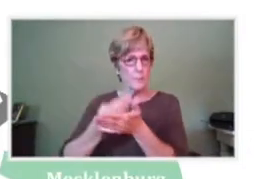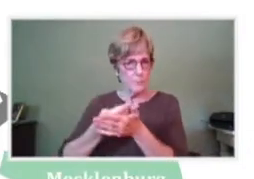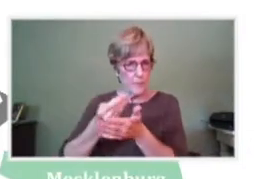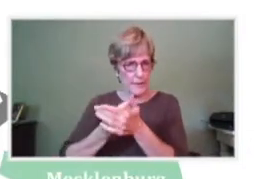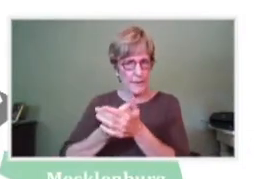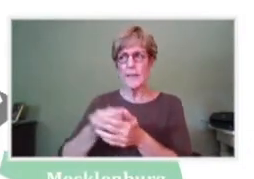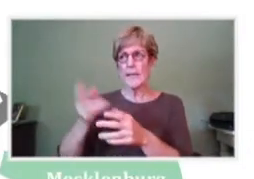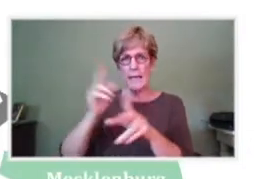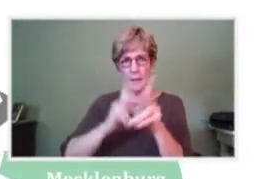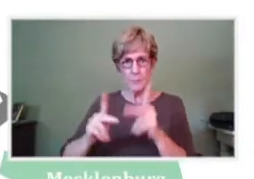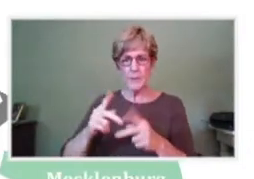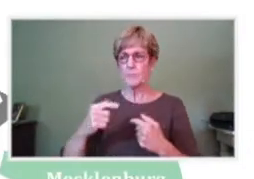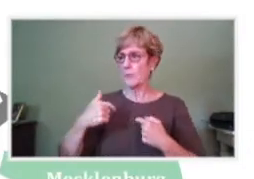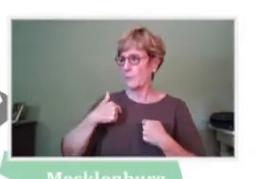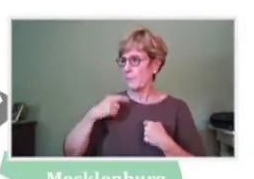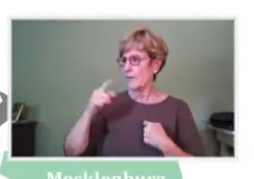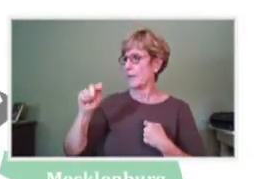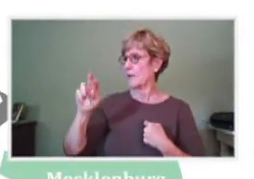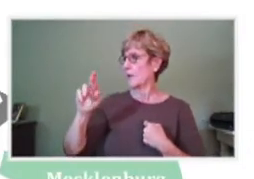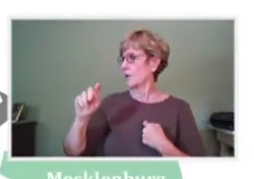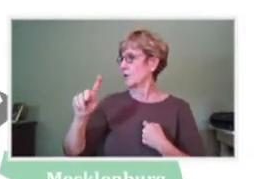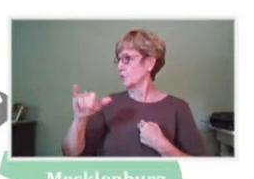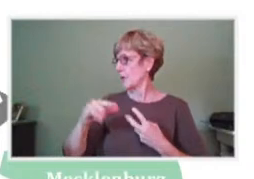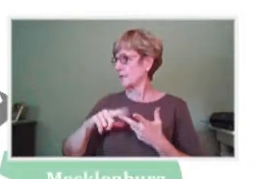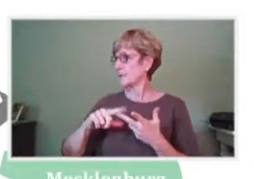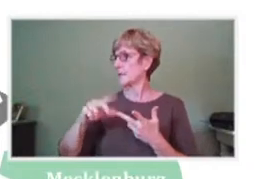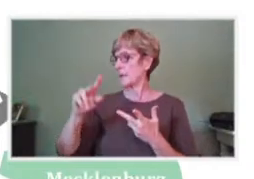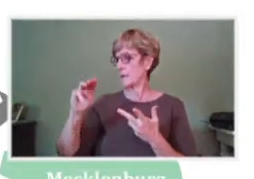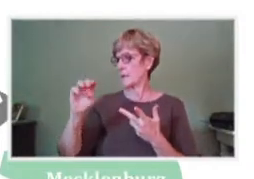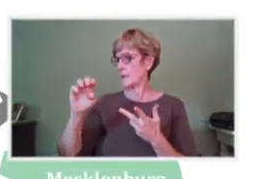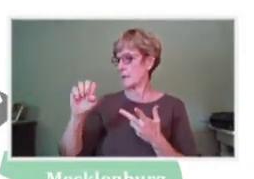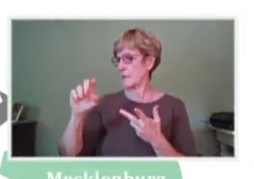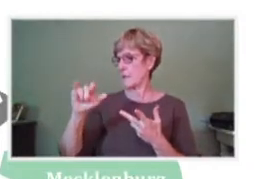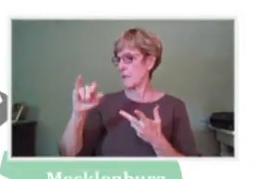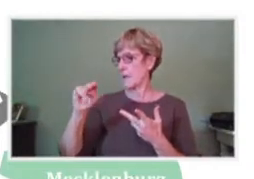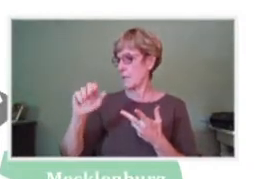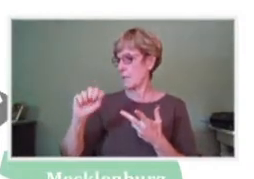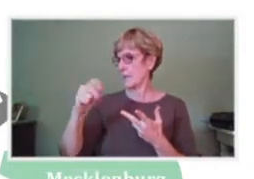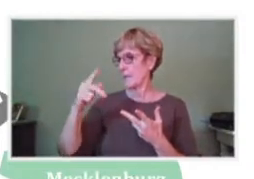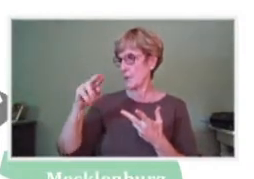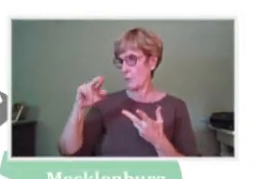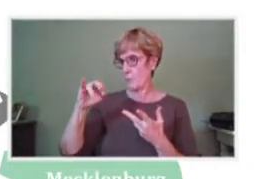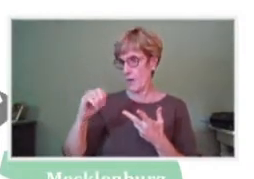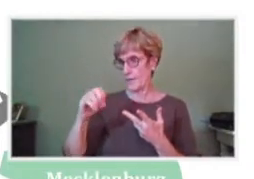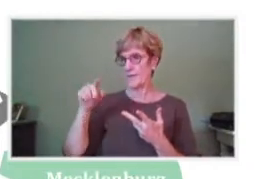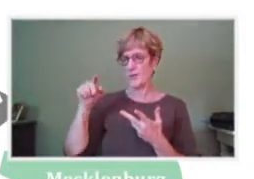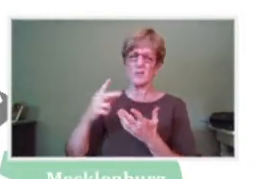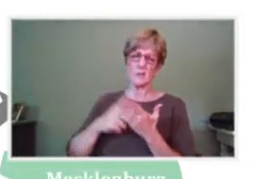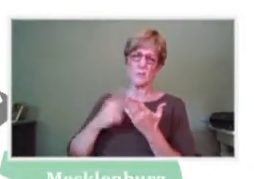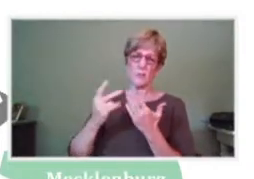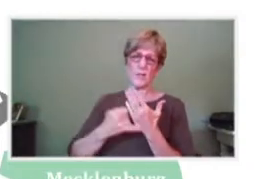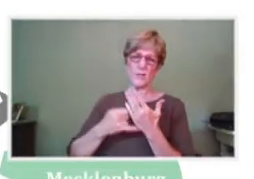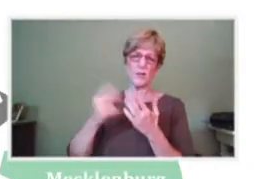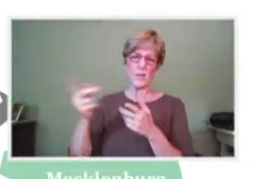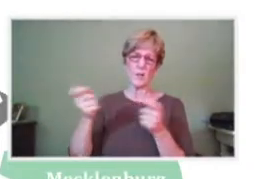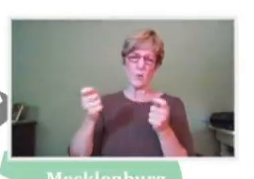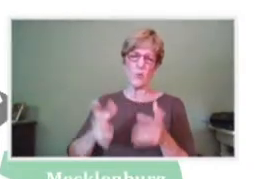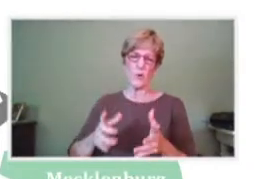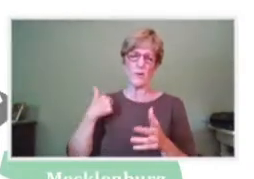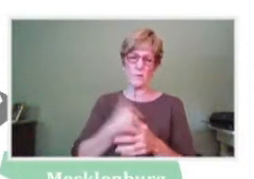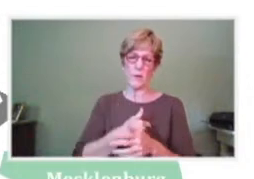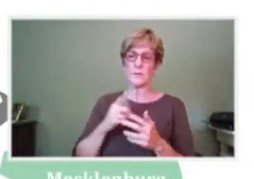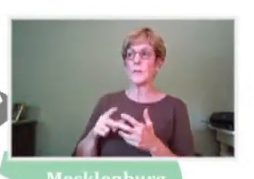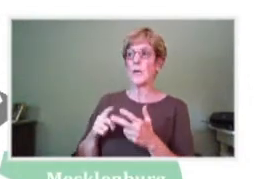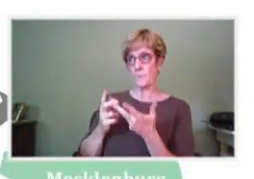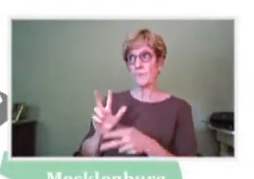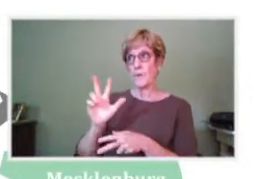Tracy, myself, and Milena Price, who serves as the project coordinator for this on our end, are going out